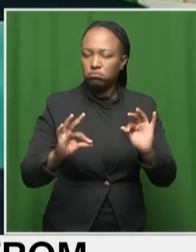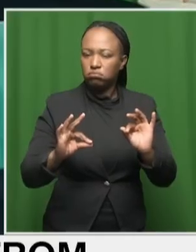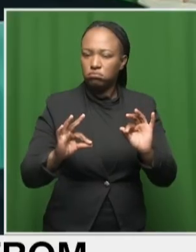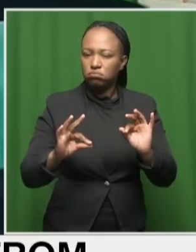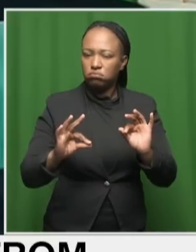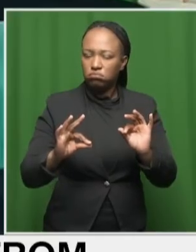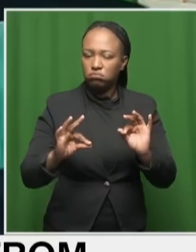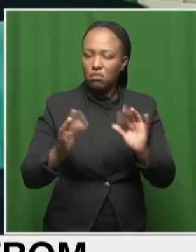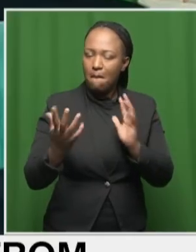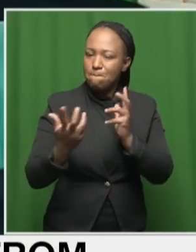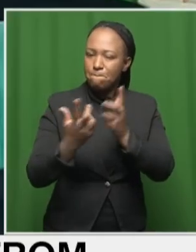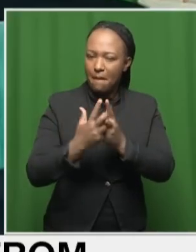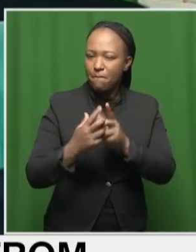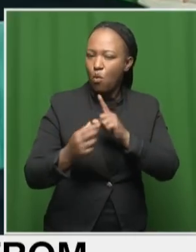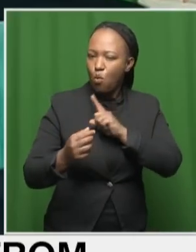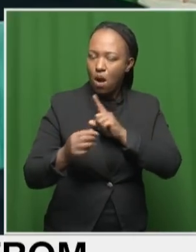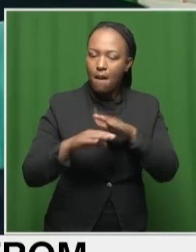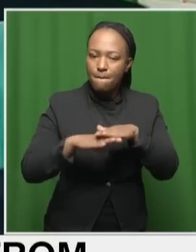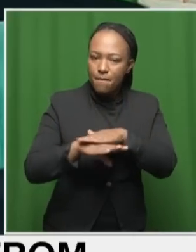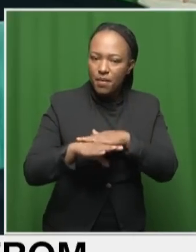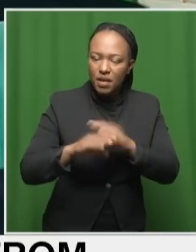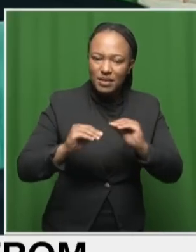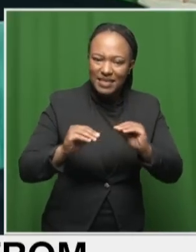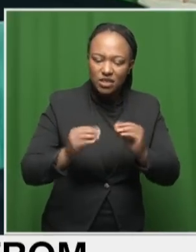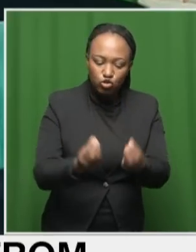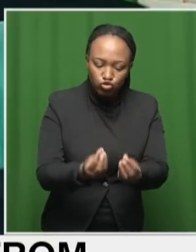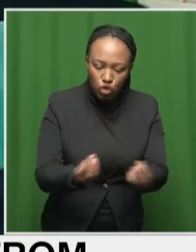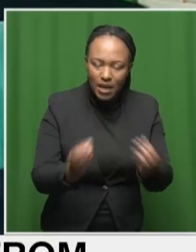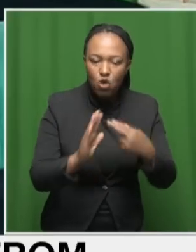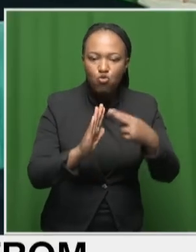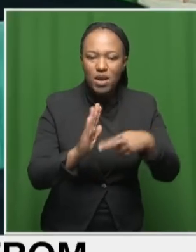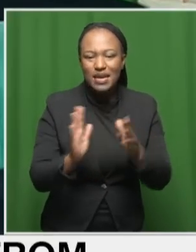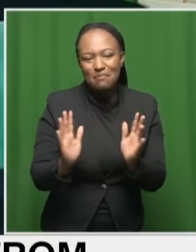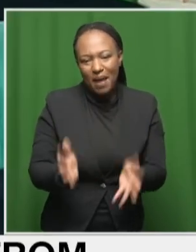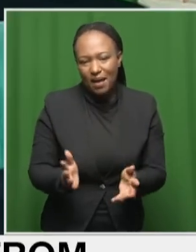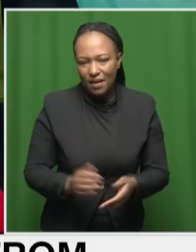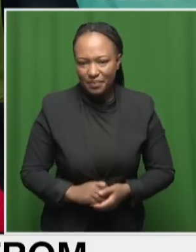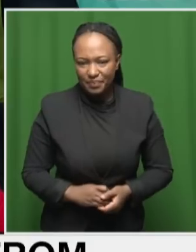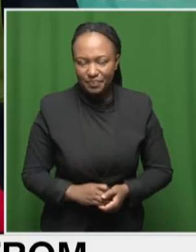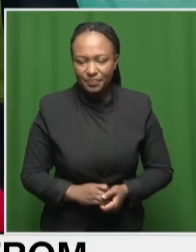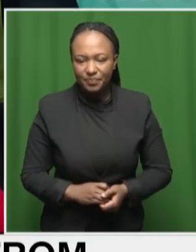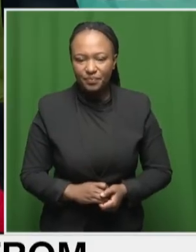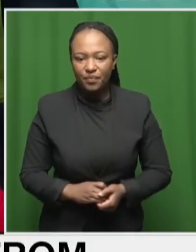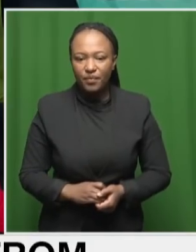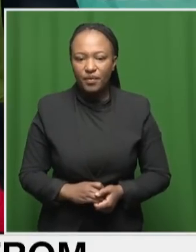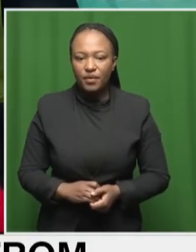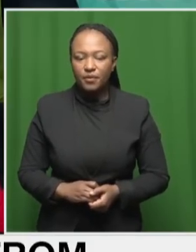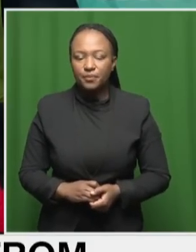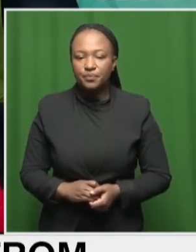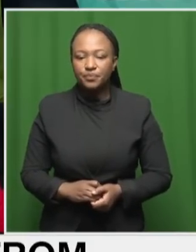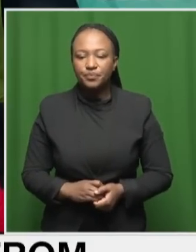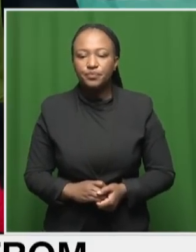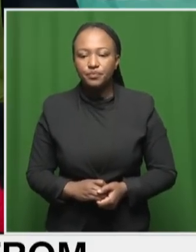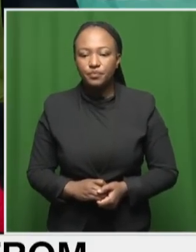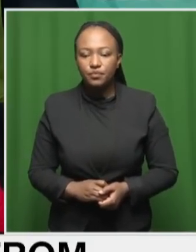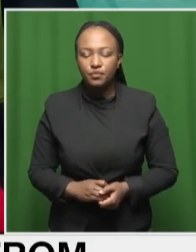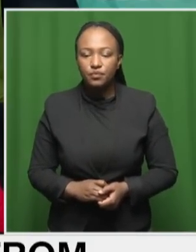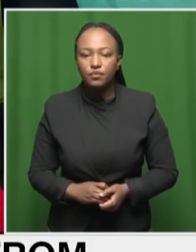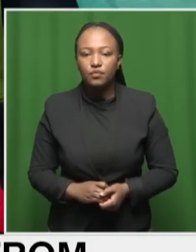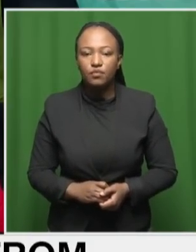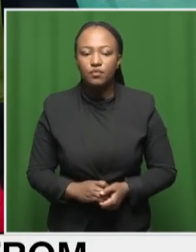to, even at the most basic level, like teaching children how to read? And, I suppose in there is some of